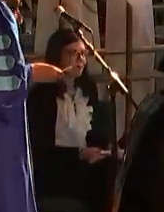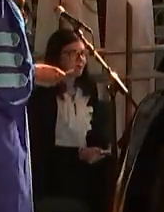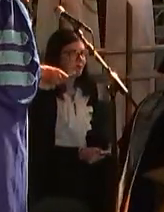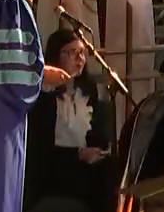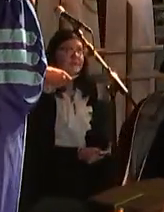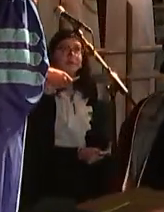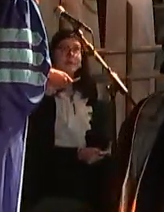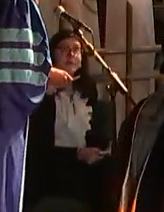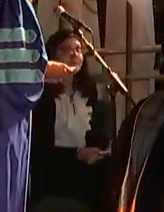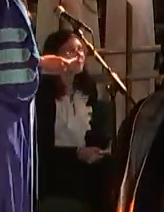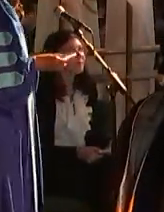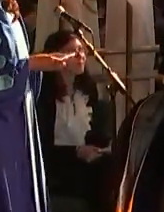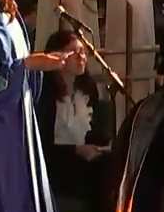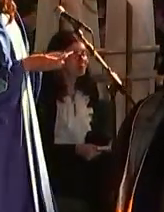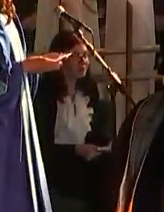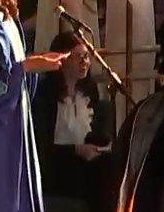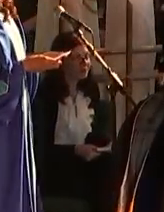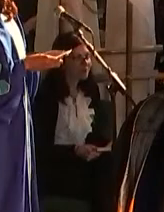Gouveia.